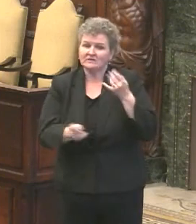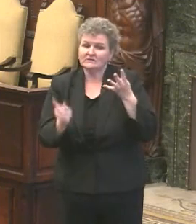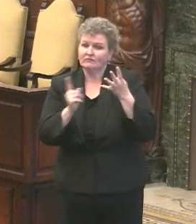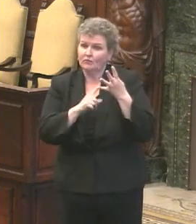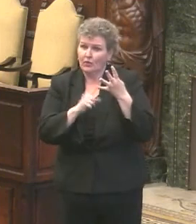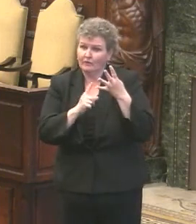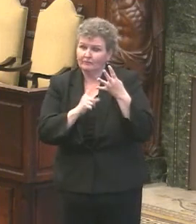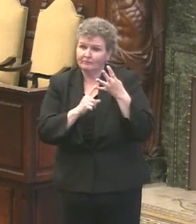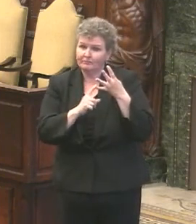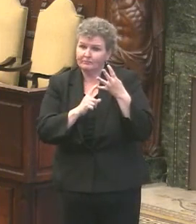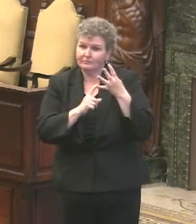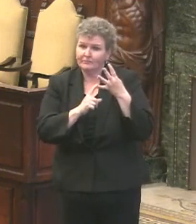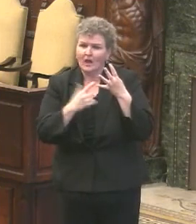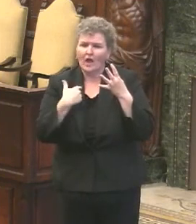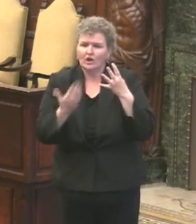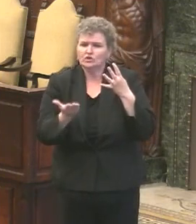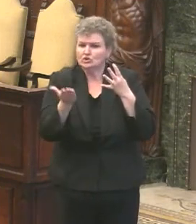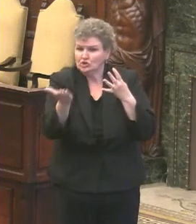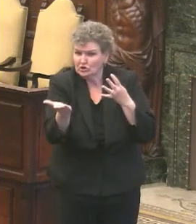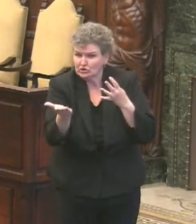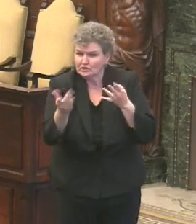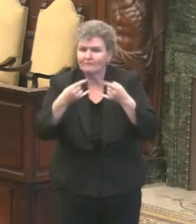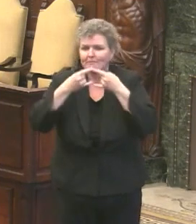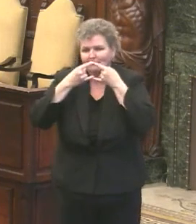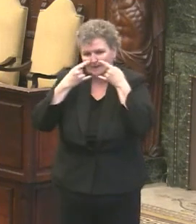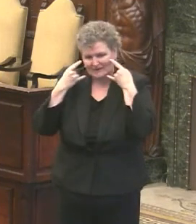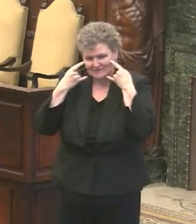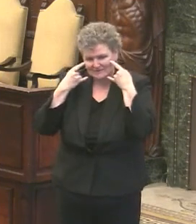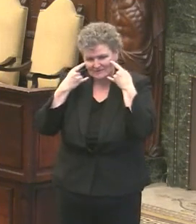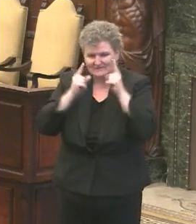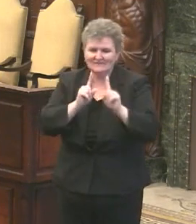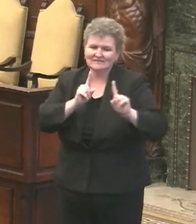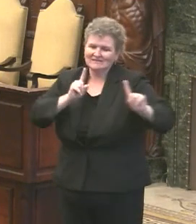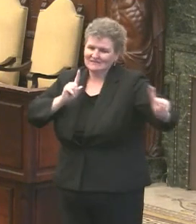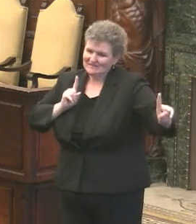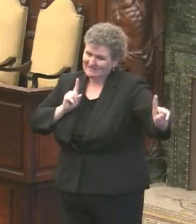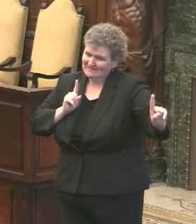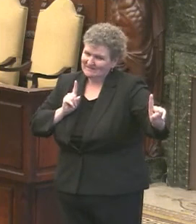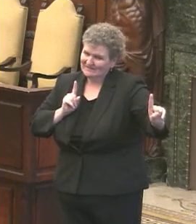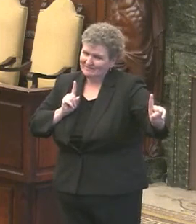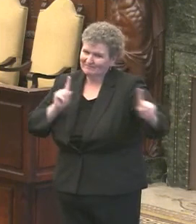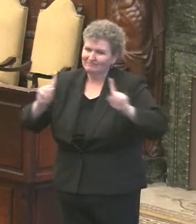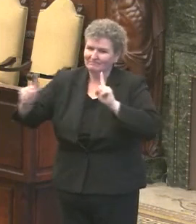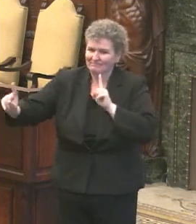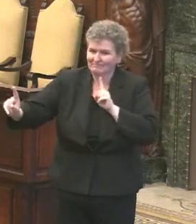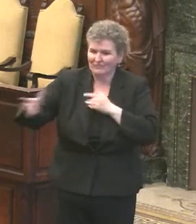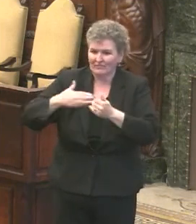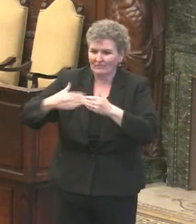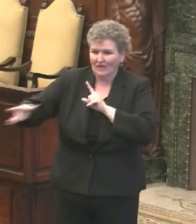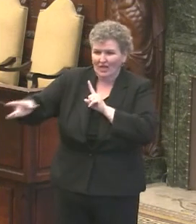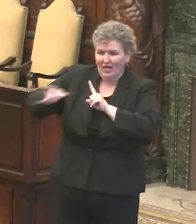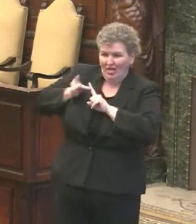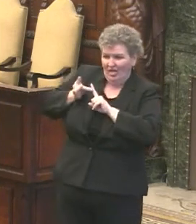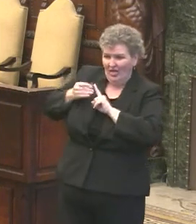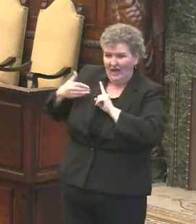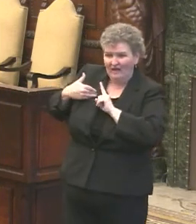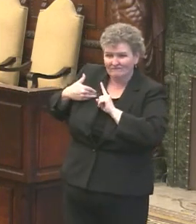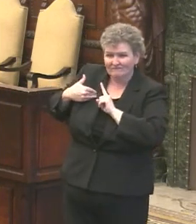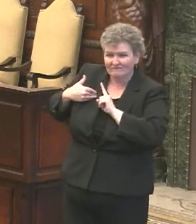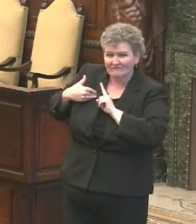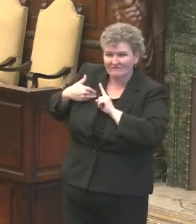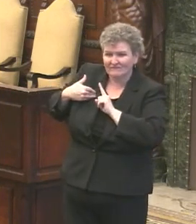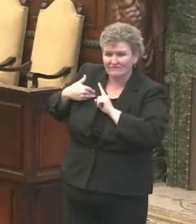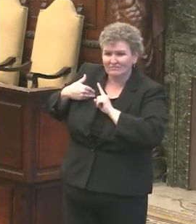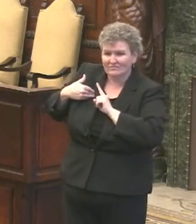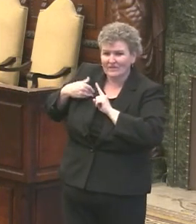when people wear masks and when they keep a distance from people, that even if they do become infected, that they're getting a lower dose of the